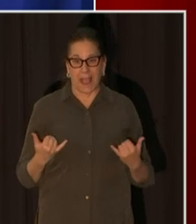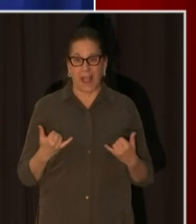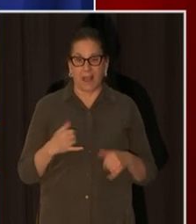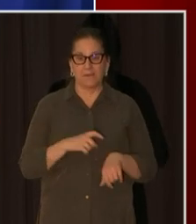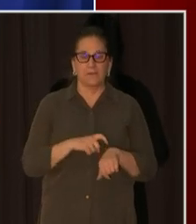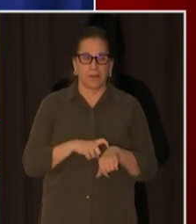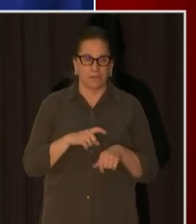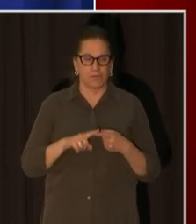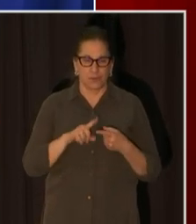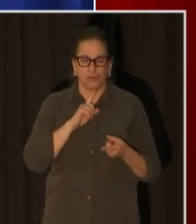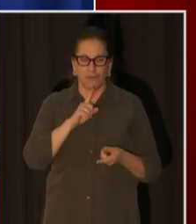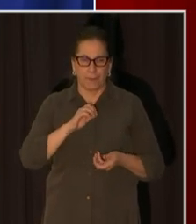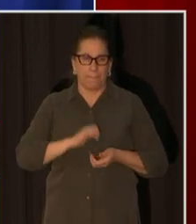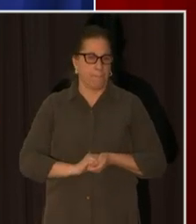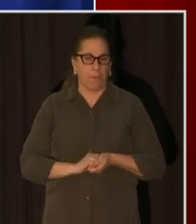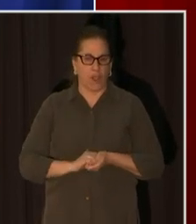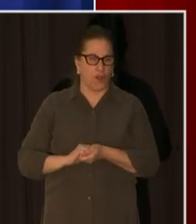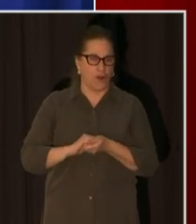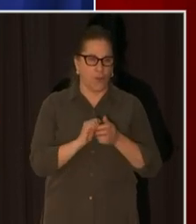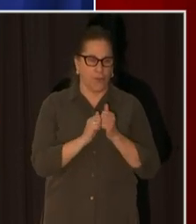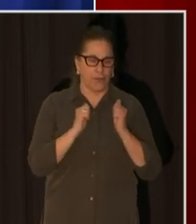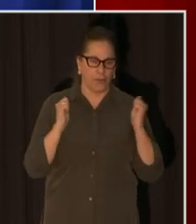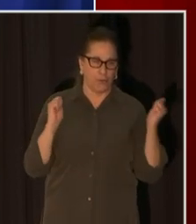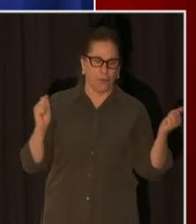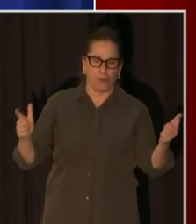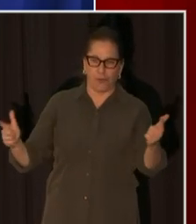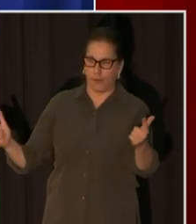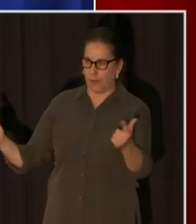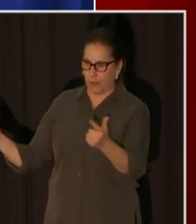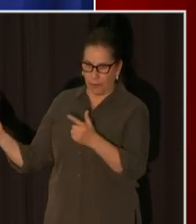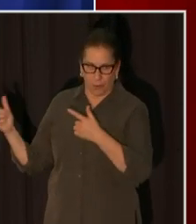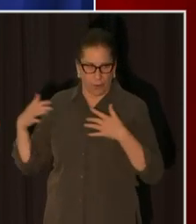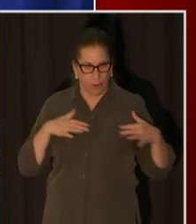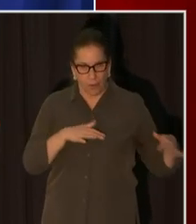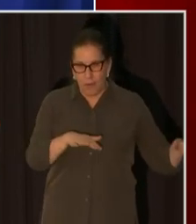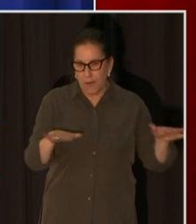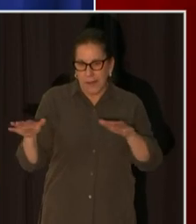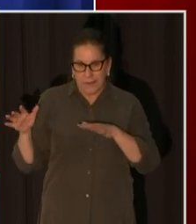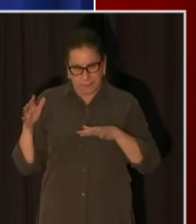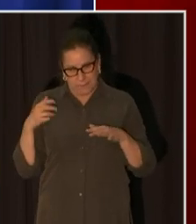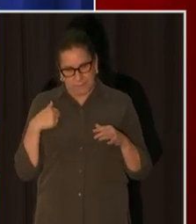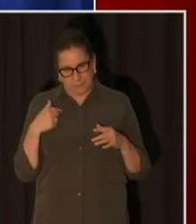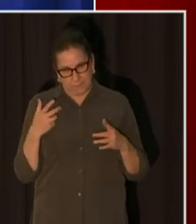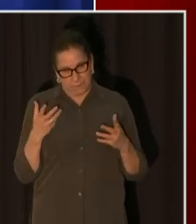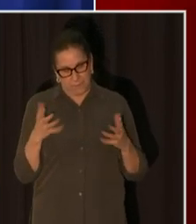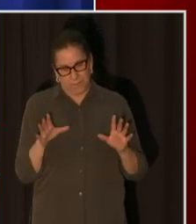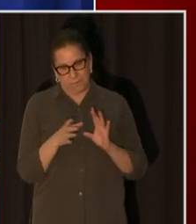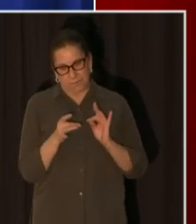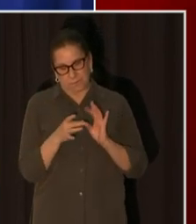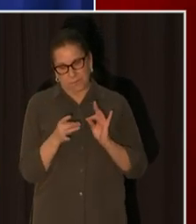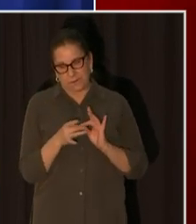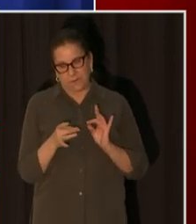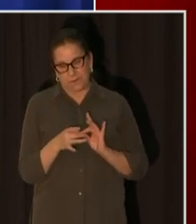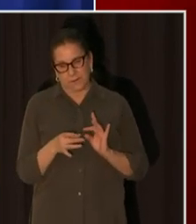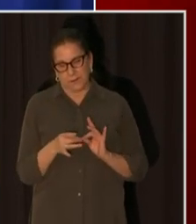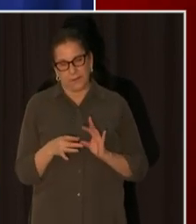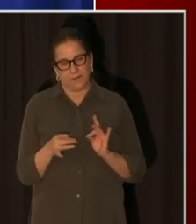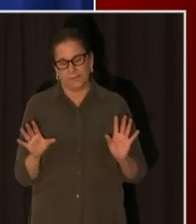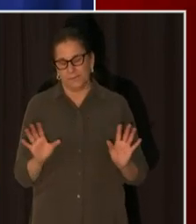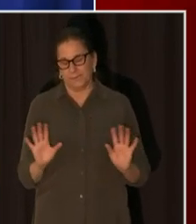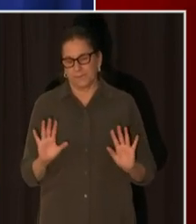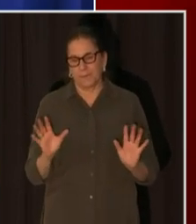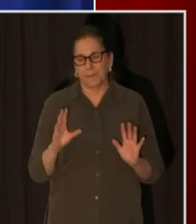we have to certify more SBA certified lenders. And so that means your